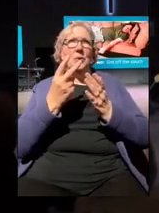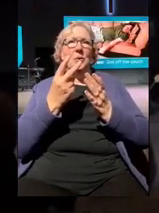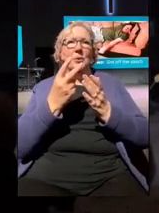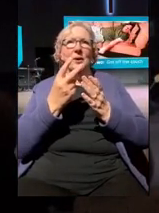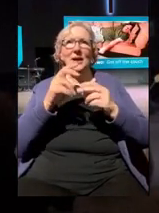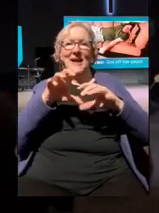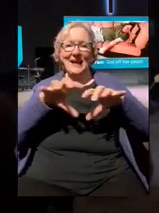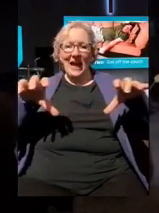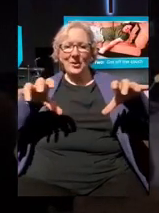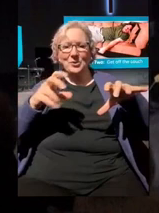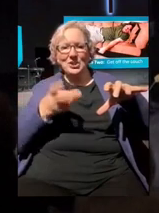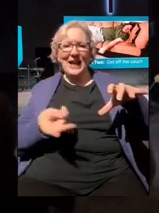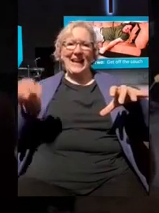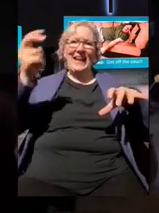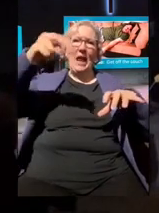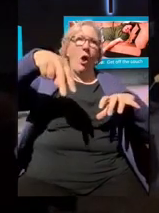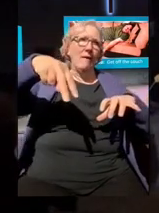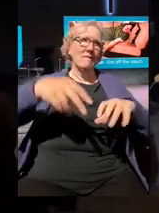couch.